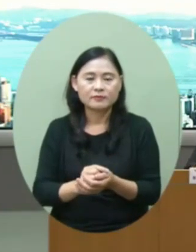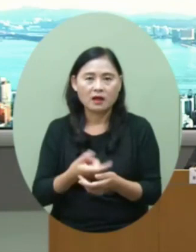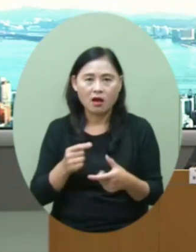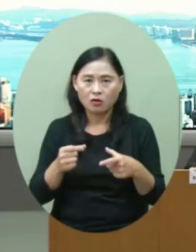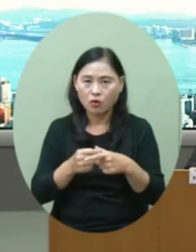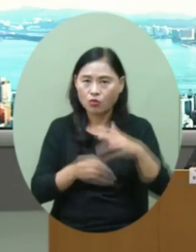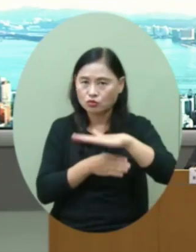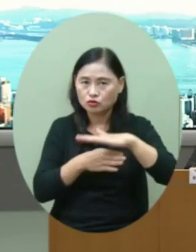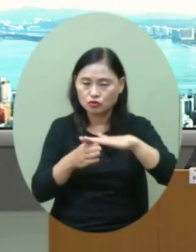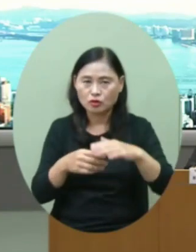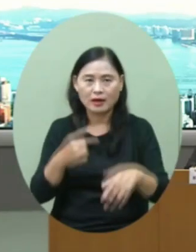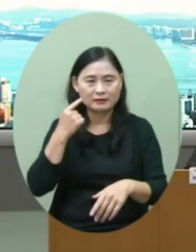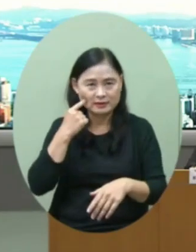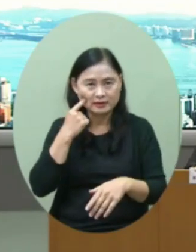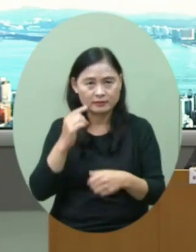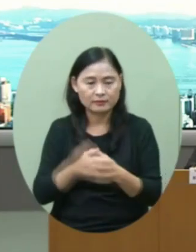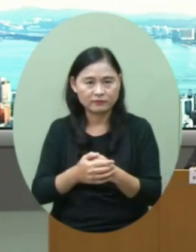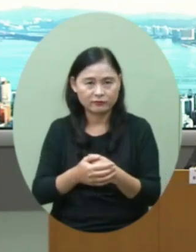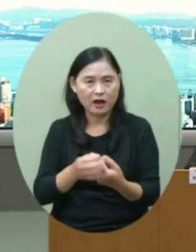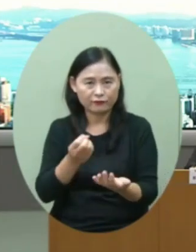Article 50.